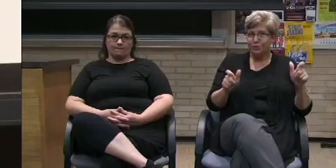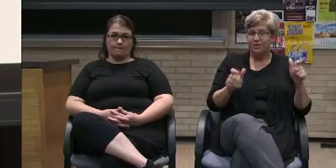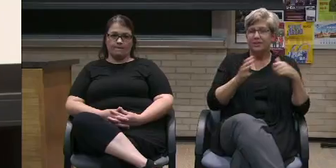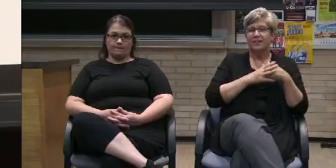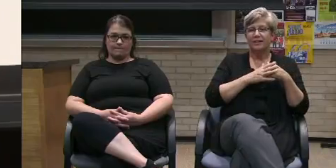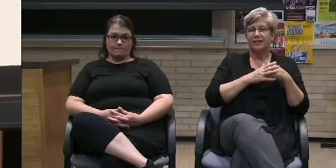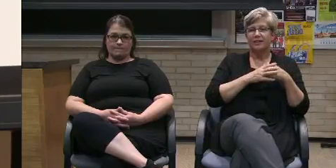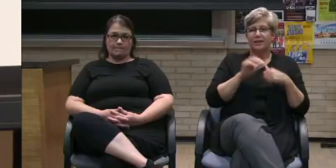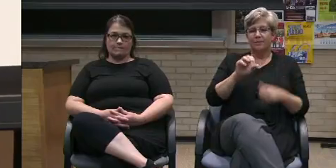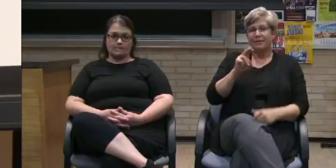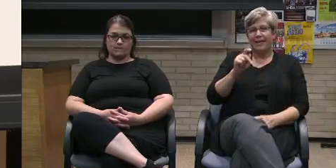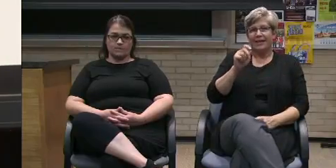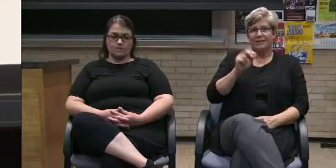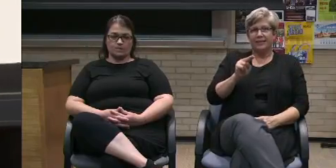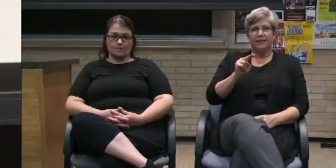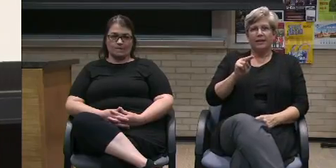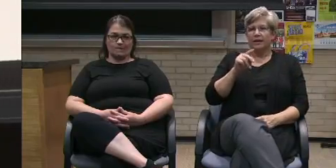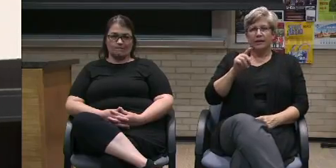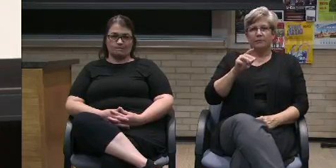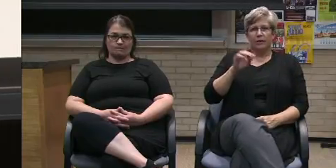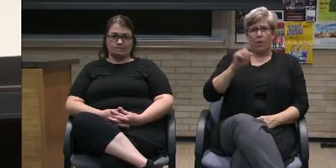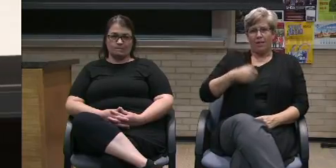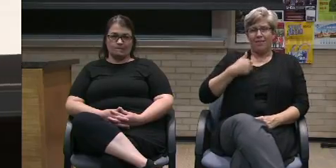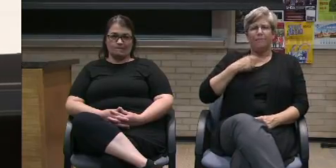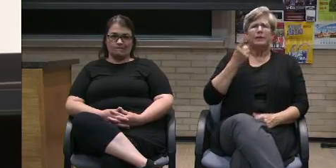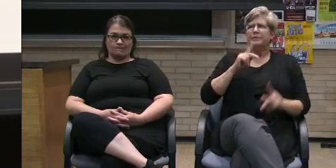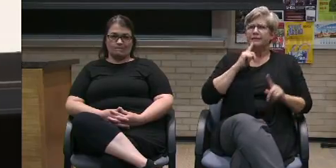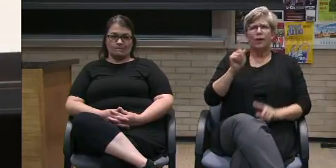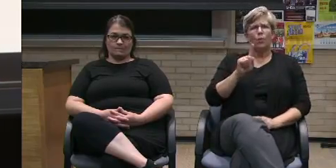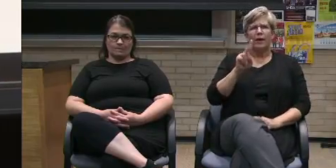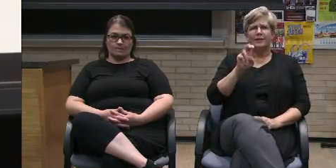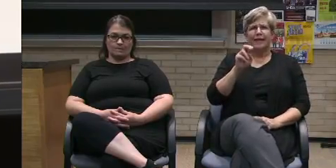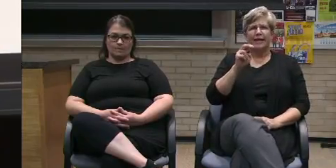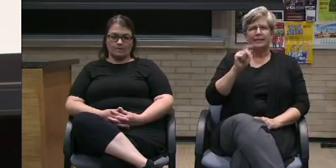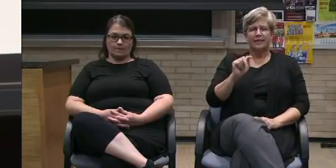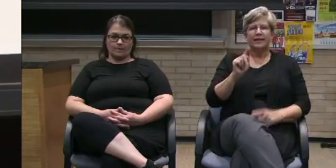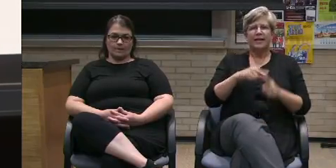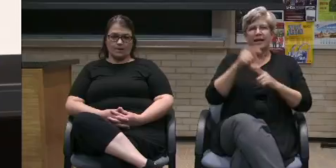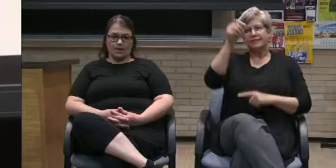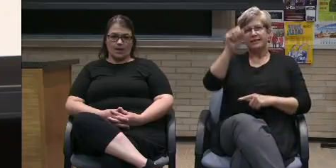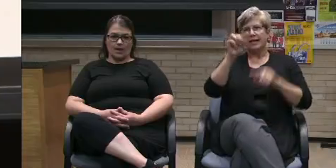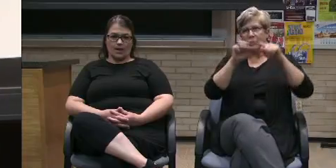in Canton, in the North Country. People often say, where is Canton? I'm like, South Ottawa.